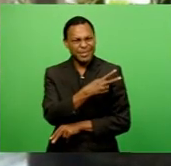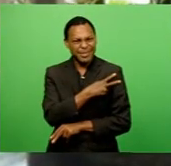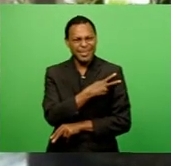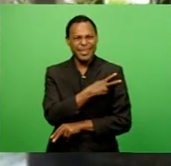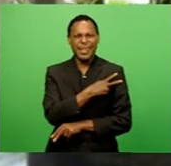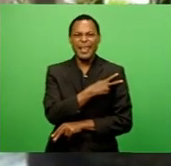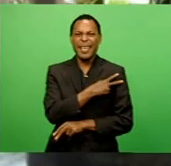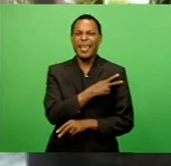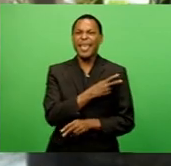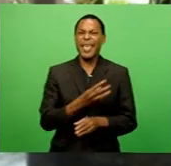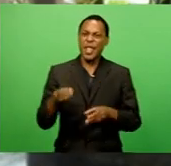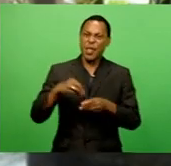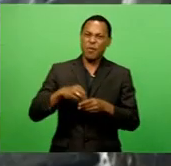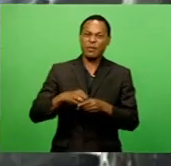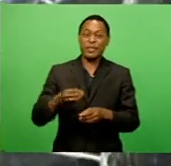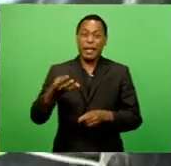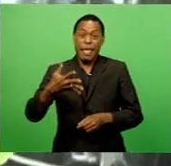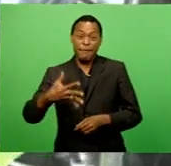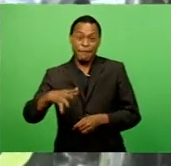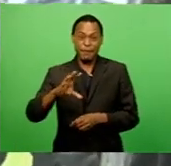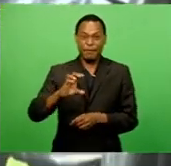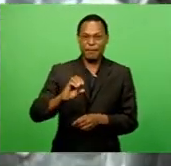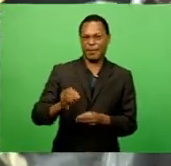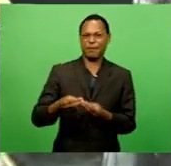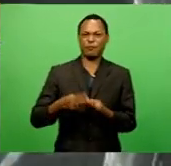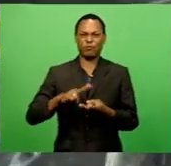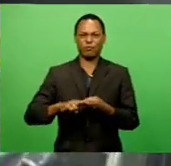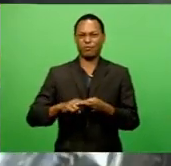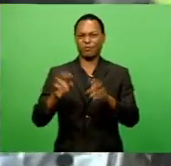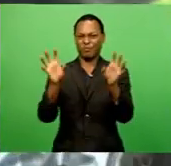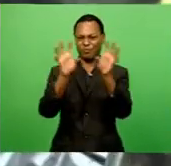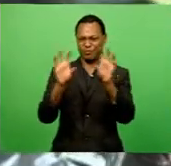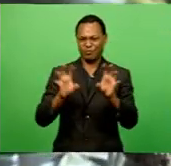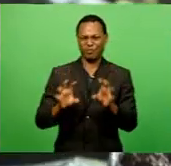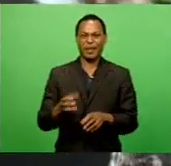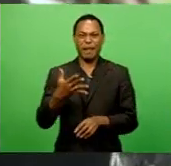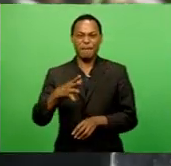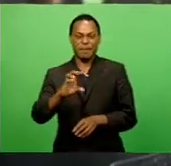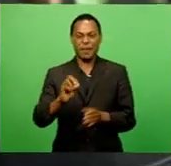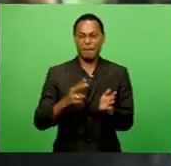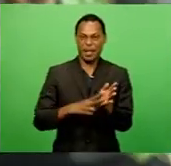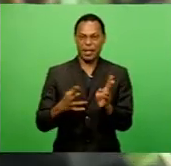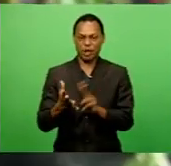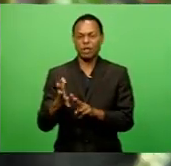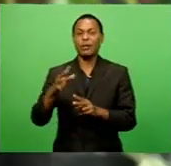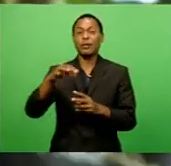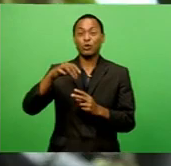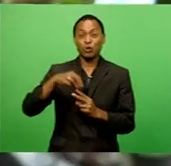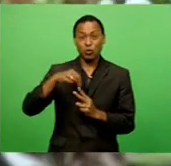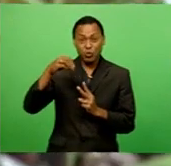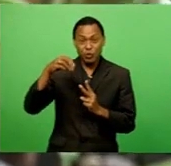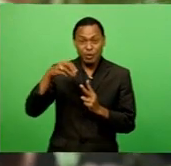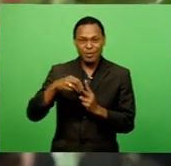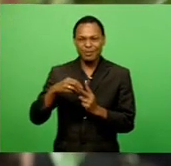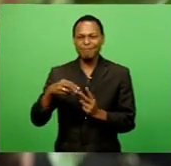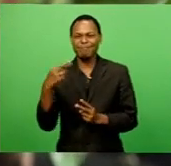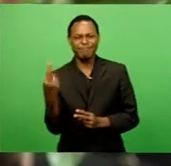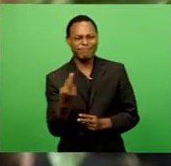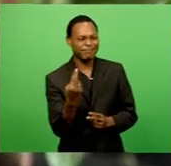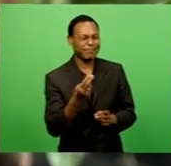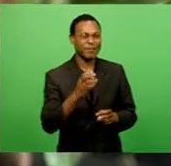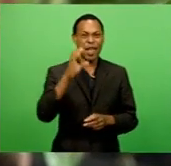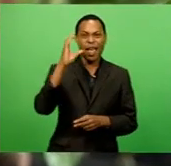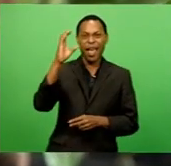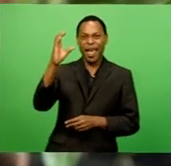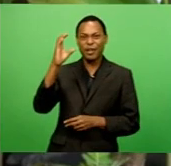the planting of 50 fruit trees at 50 select villages around the country as part of the ministry's efforts to ensure